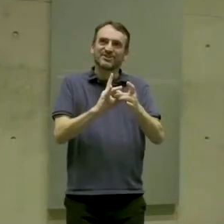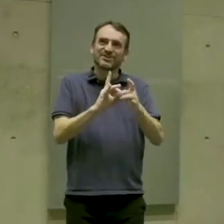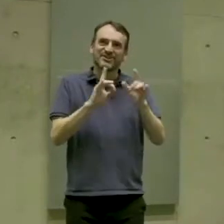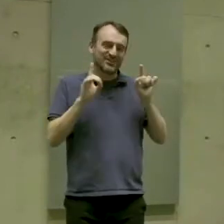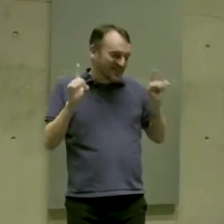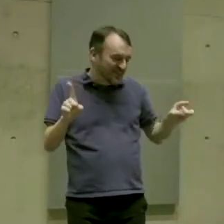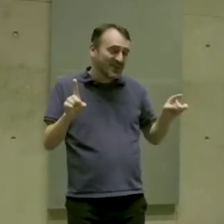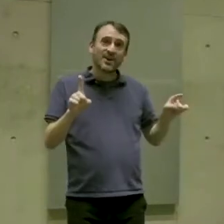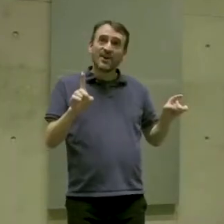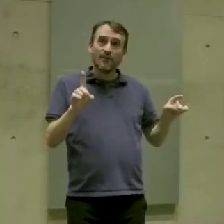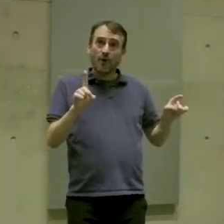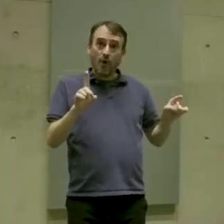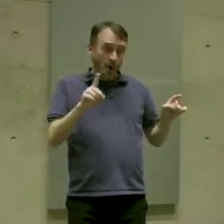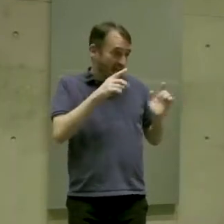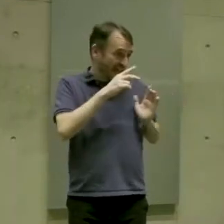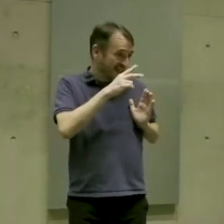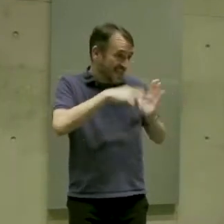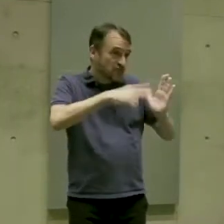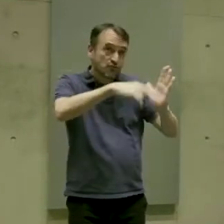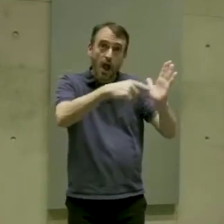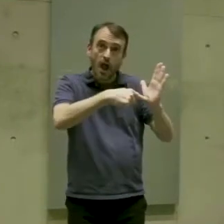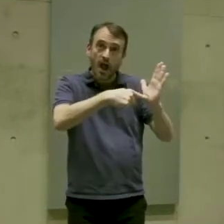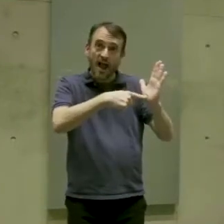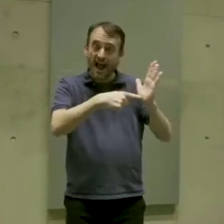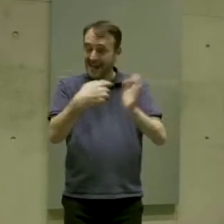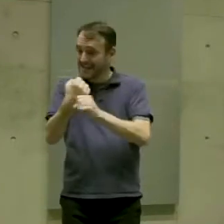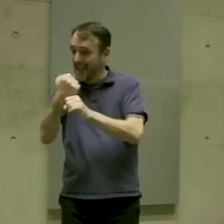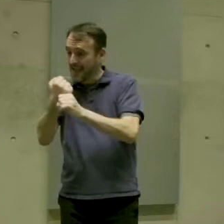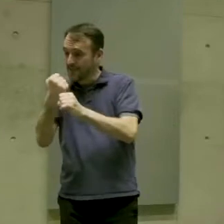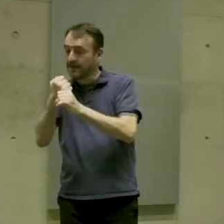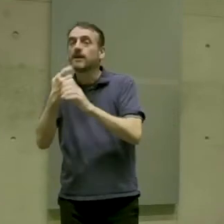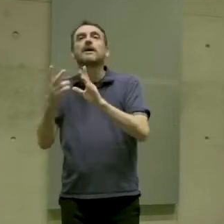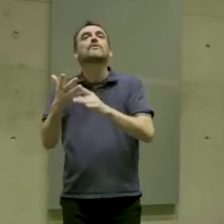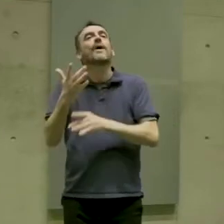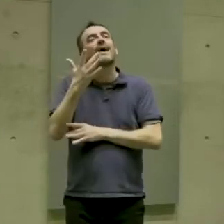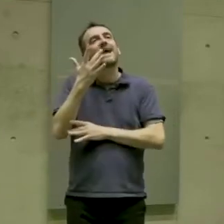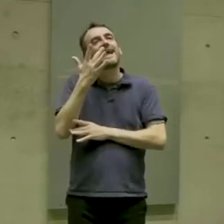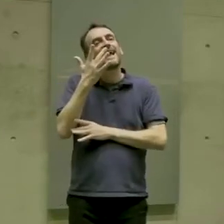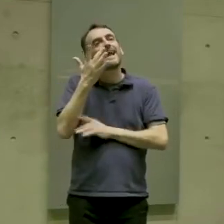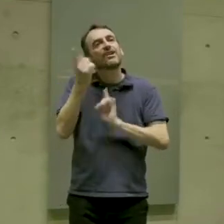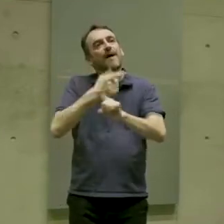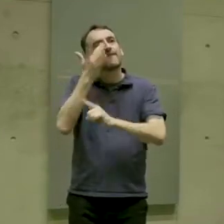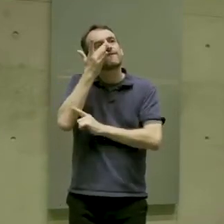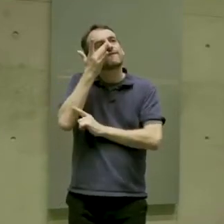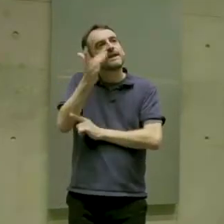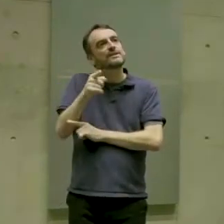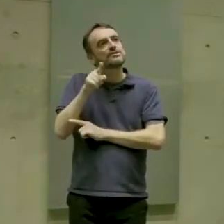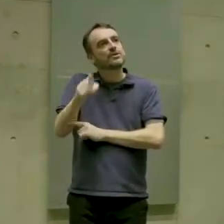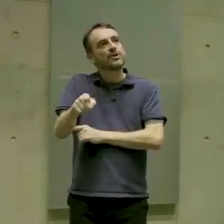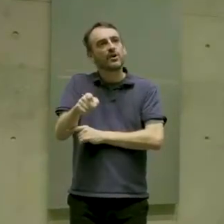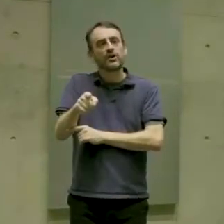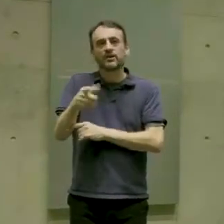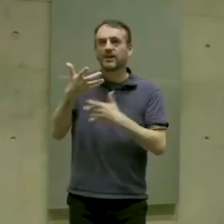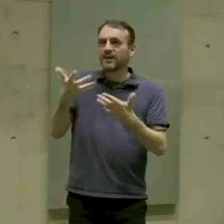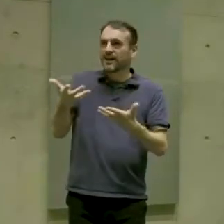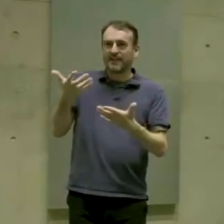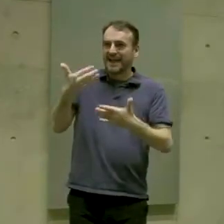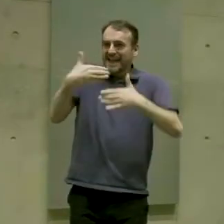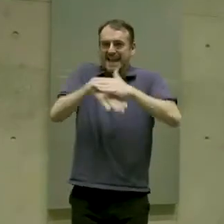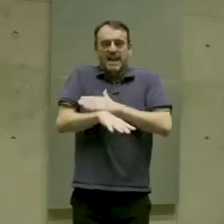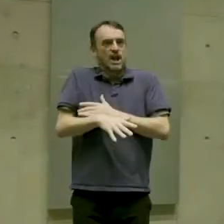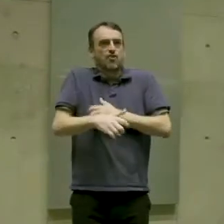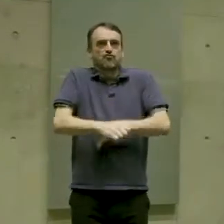canon. So, interactive fiction is basically a big, weird, creepy, hard-to-navigate house, right?